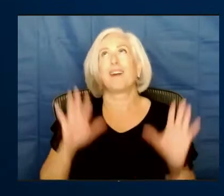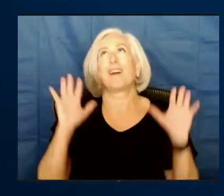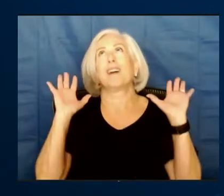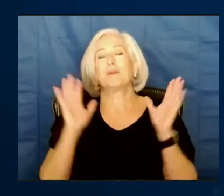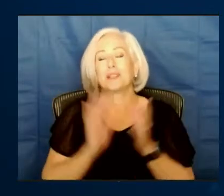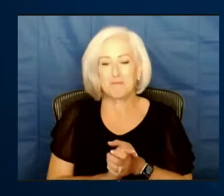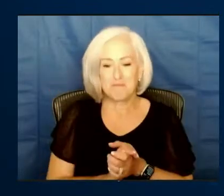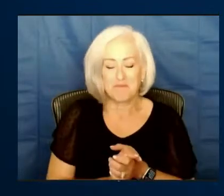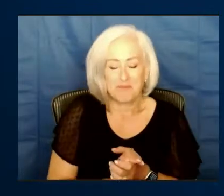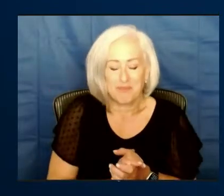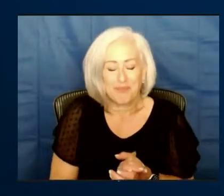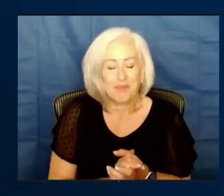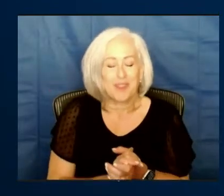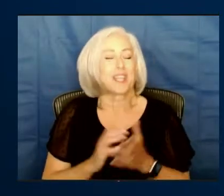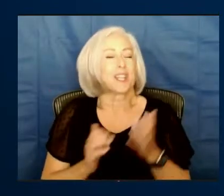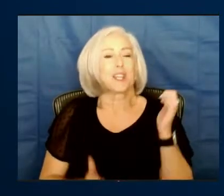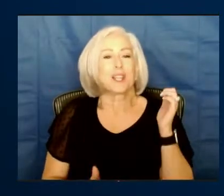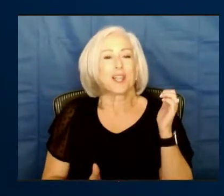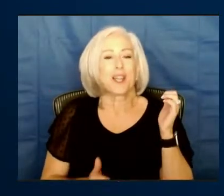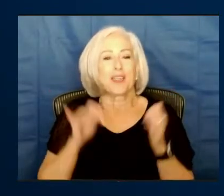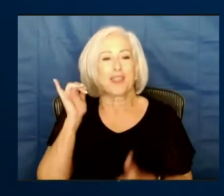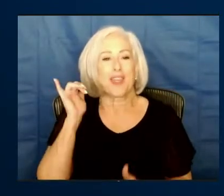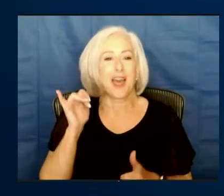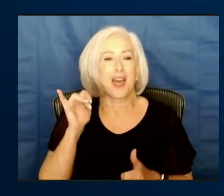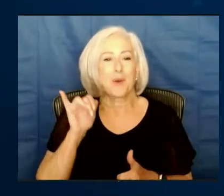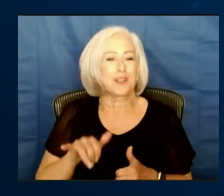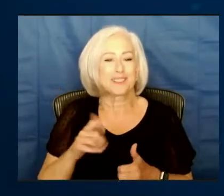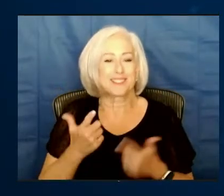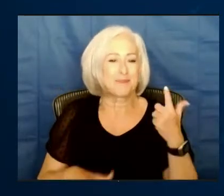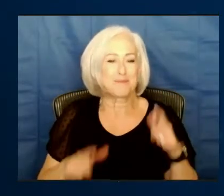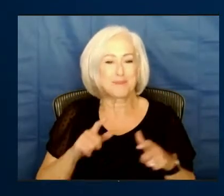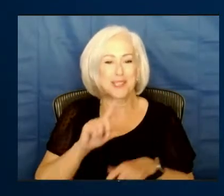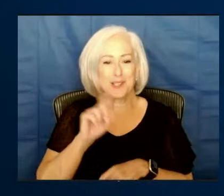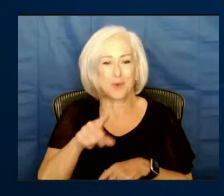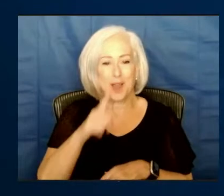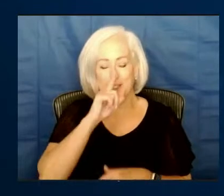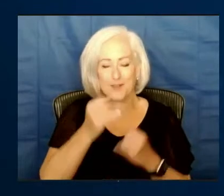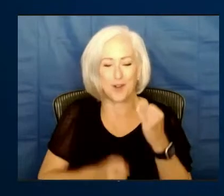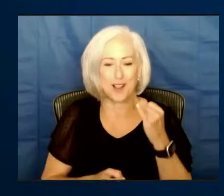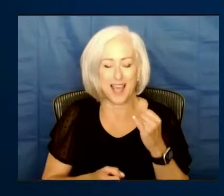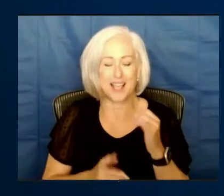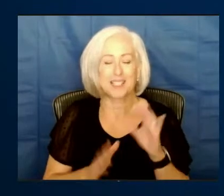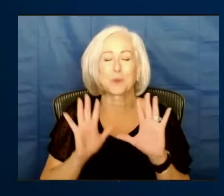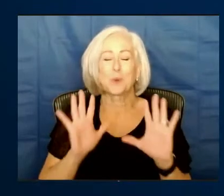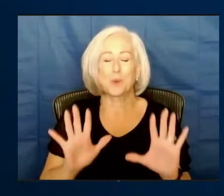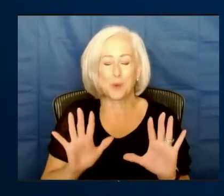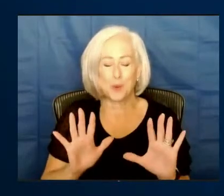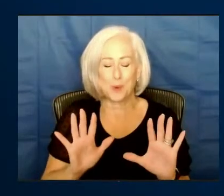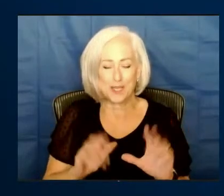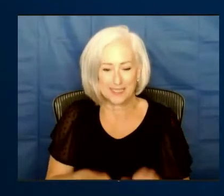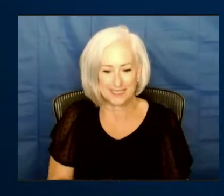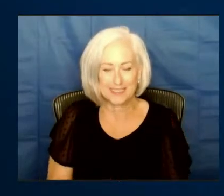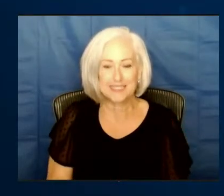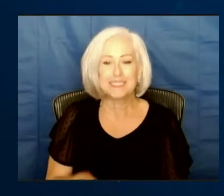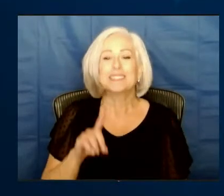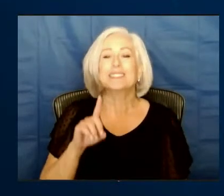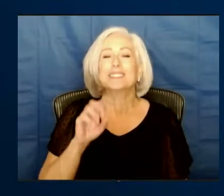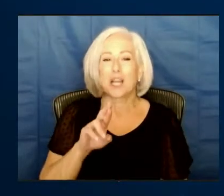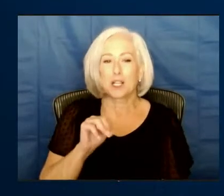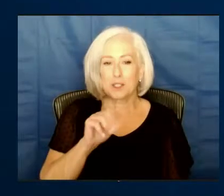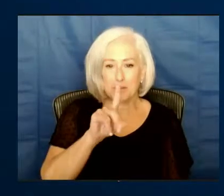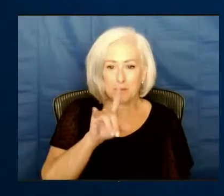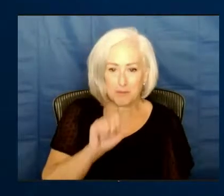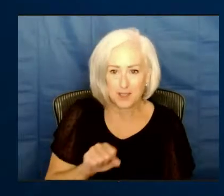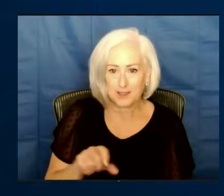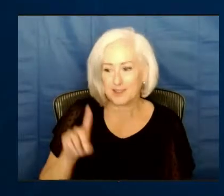just save the most loaded question for last. Then we'll tackle with Dr. Smith and Dr. Monks. Let me have them take the first